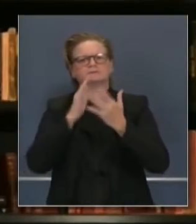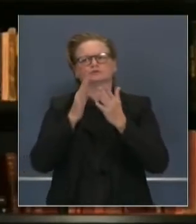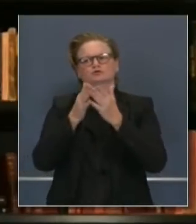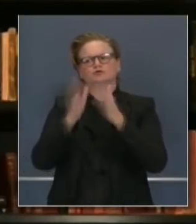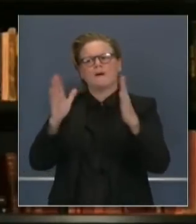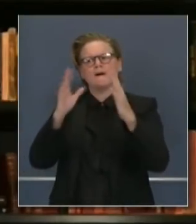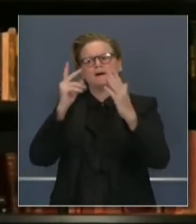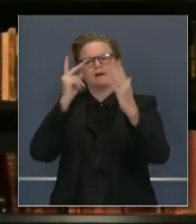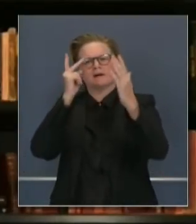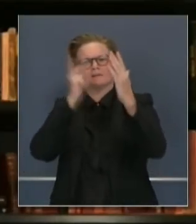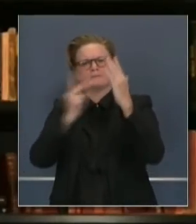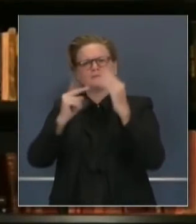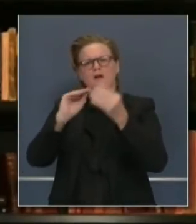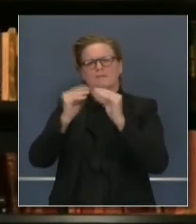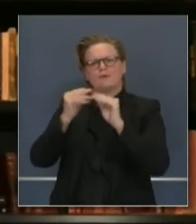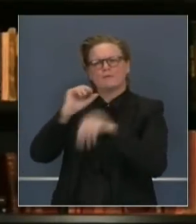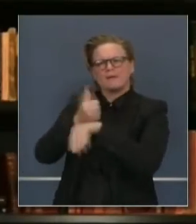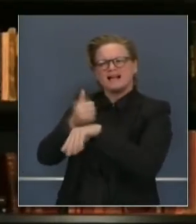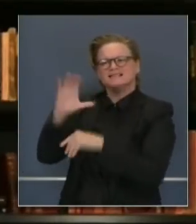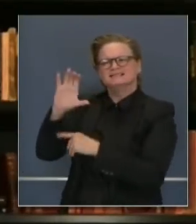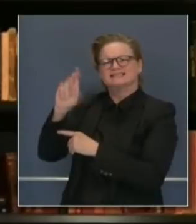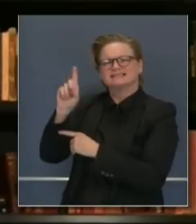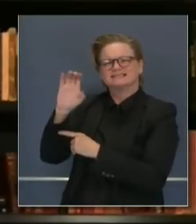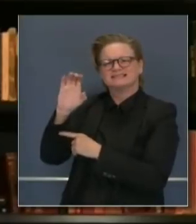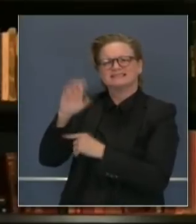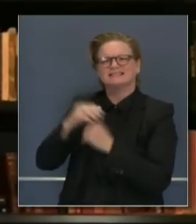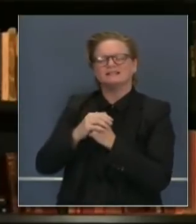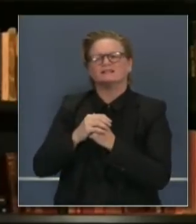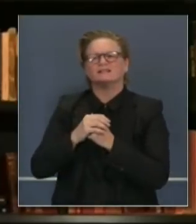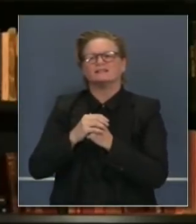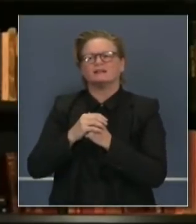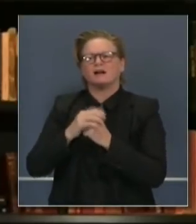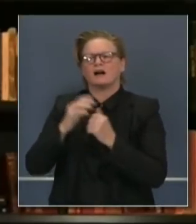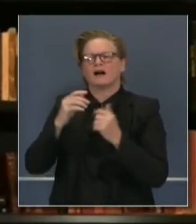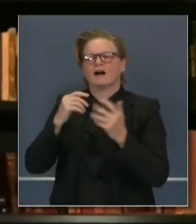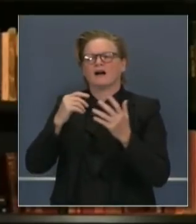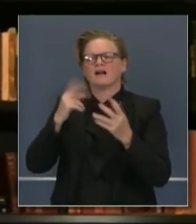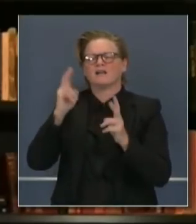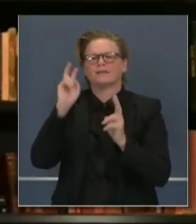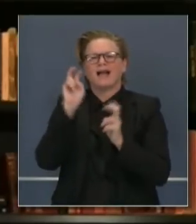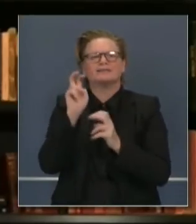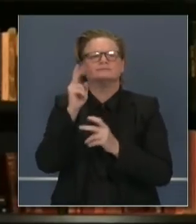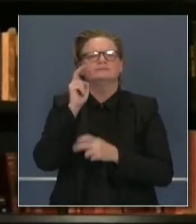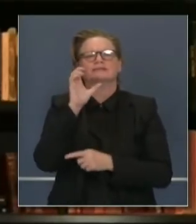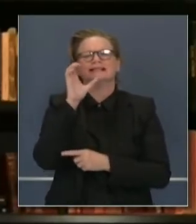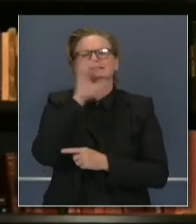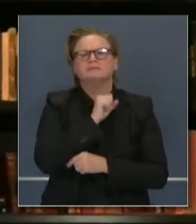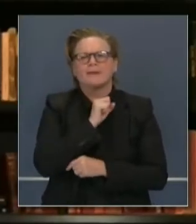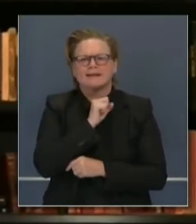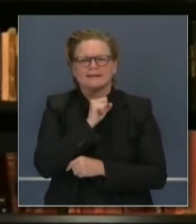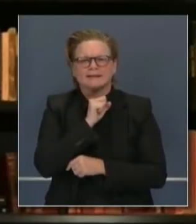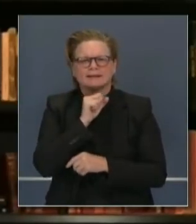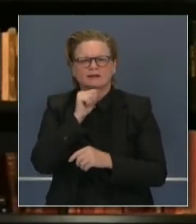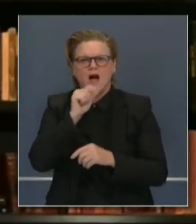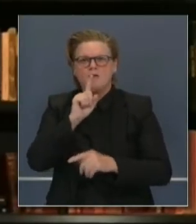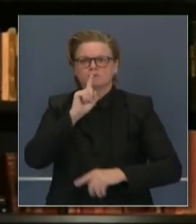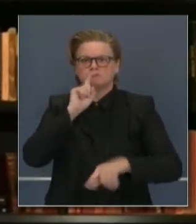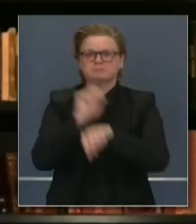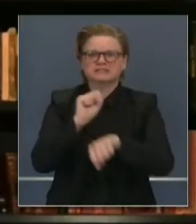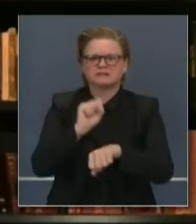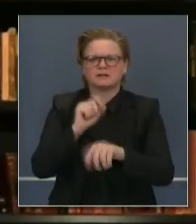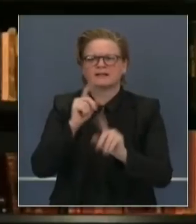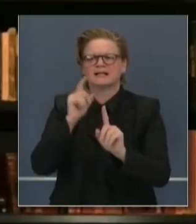and the DOD that were estimates as well. That 40 million is an estimate, but we will provide